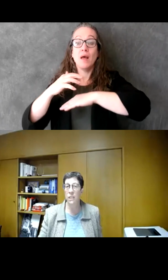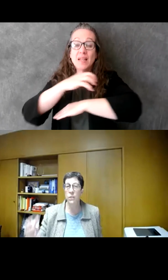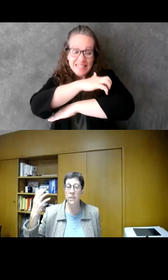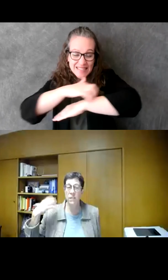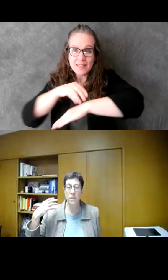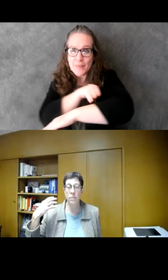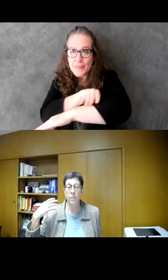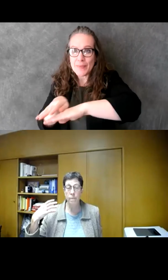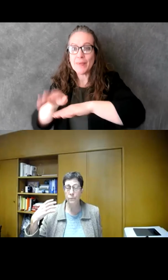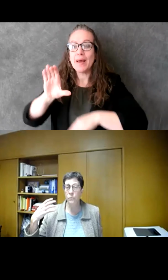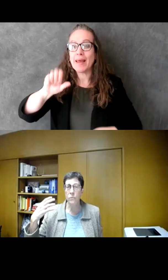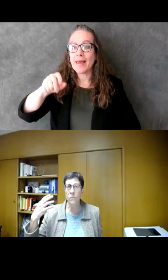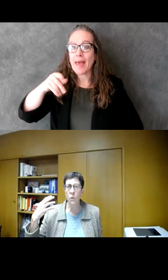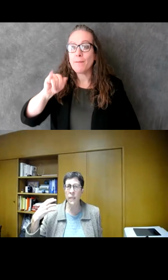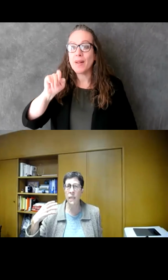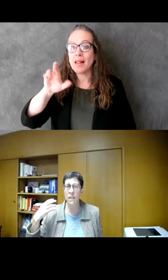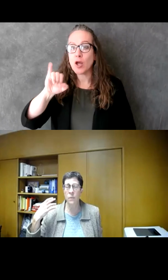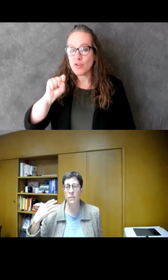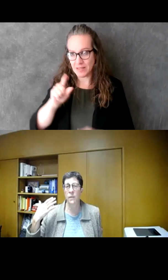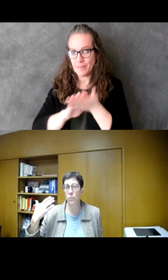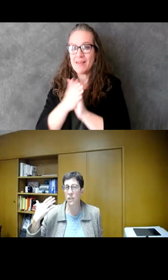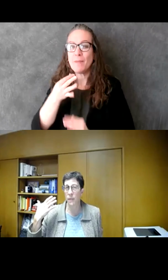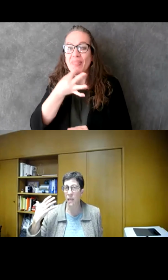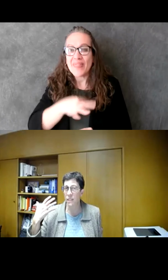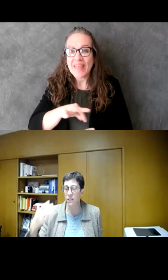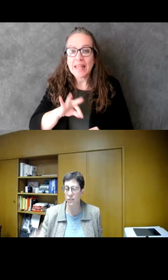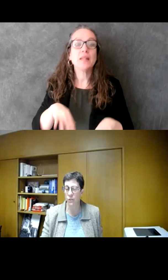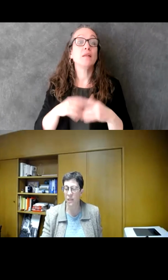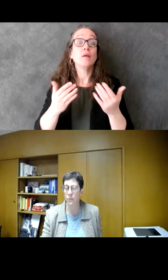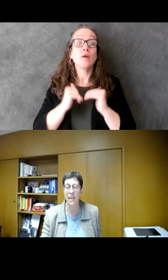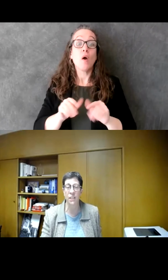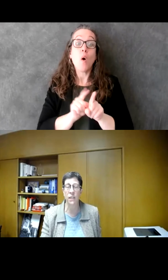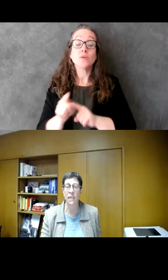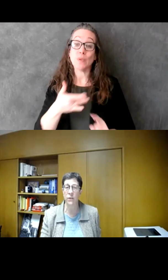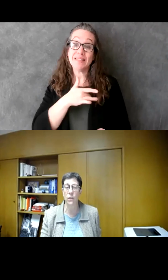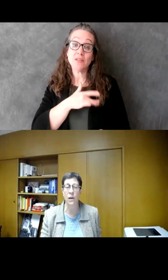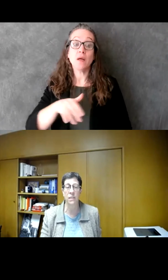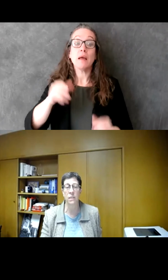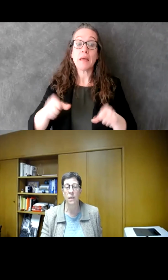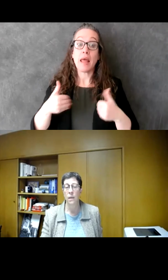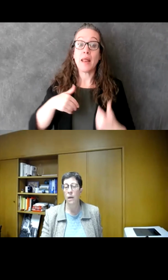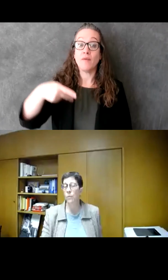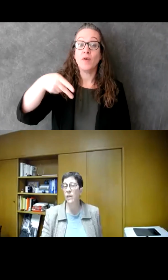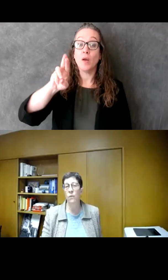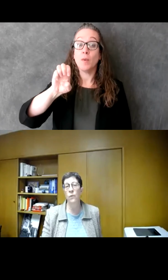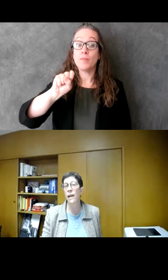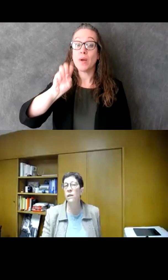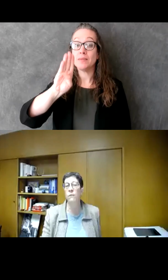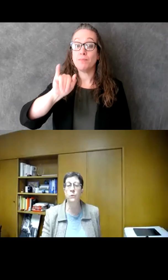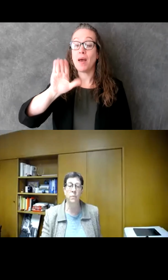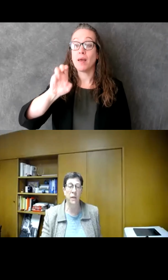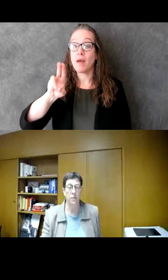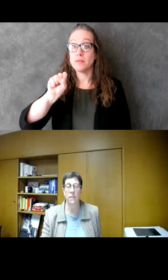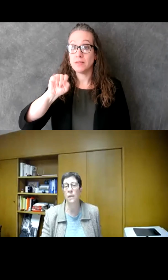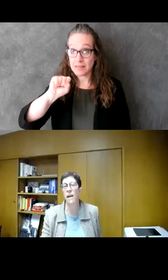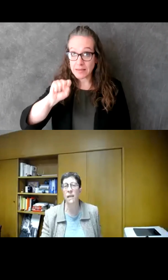our sensory system, we can end up with something called presbycusis associated with aging, hearing loss, and a variety of